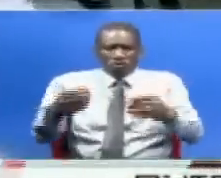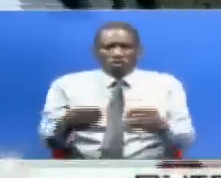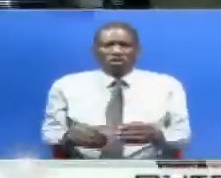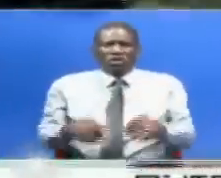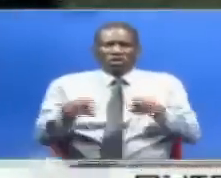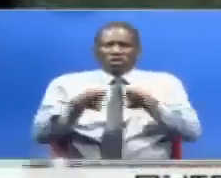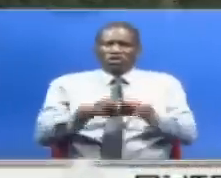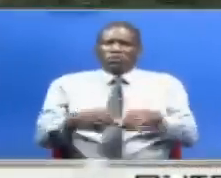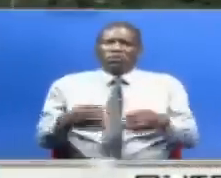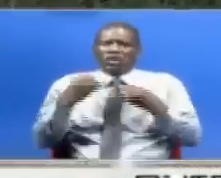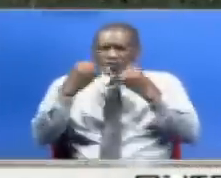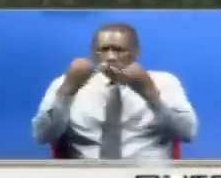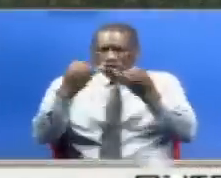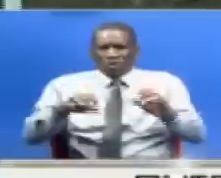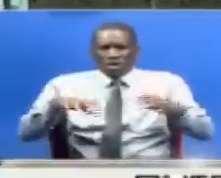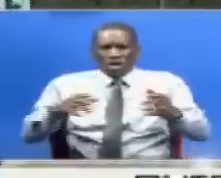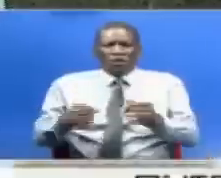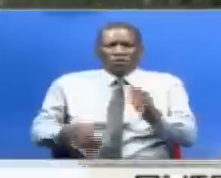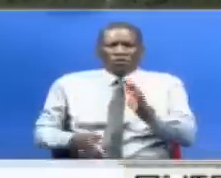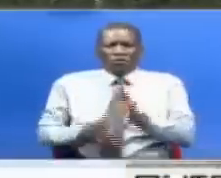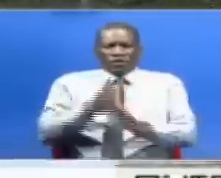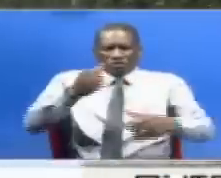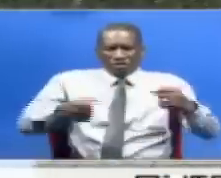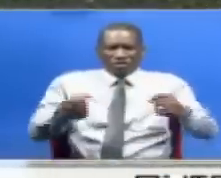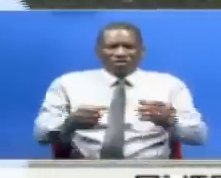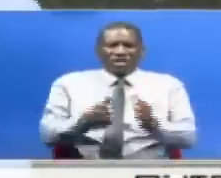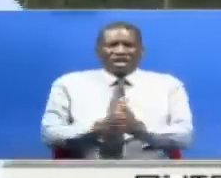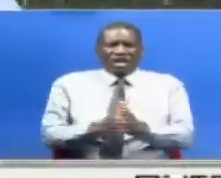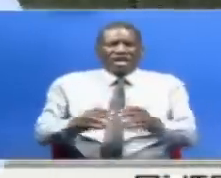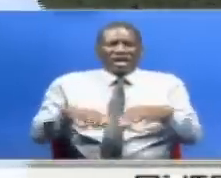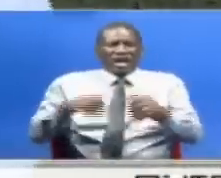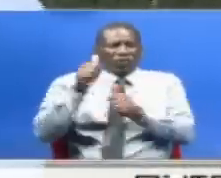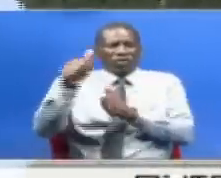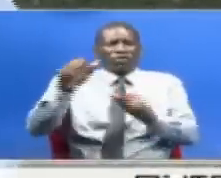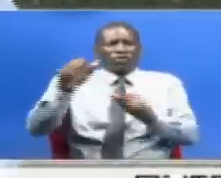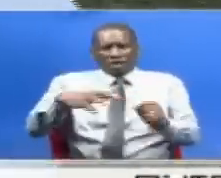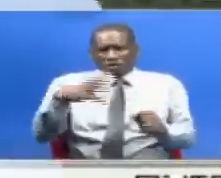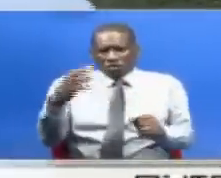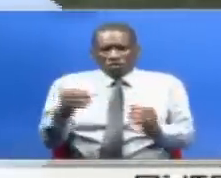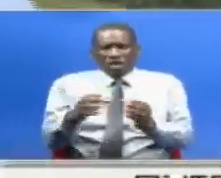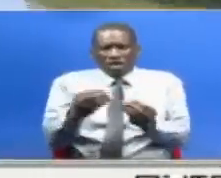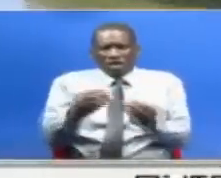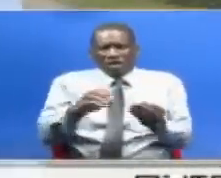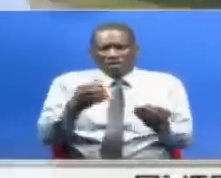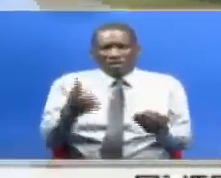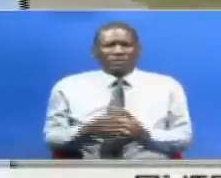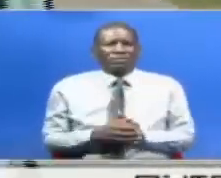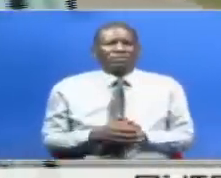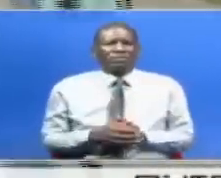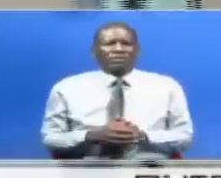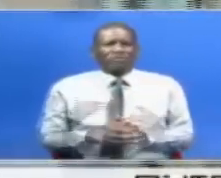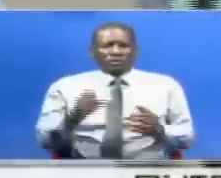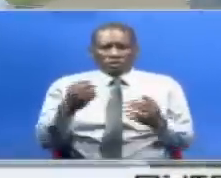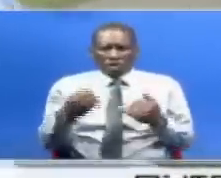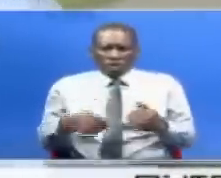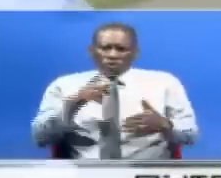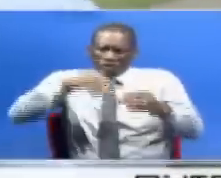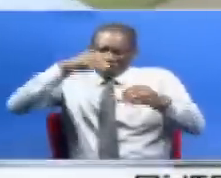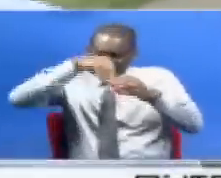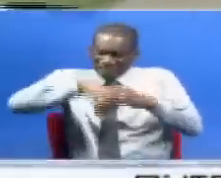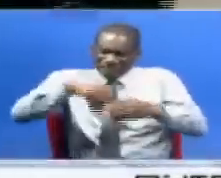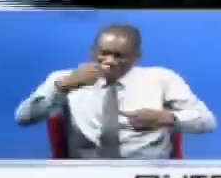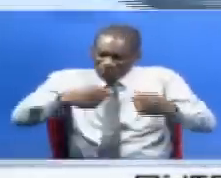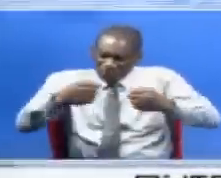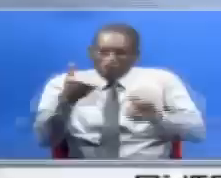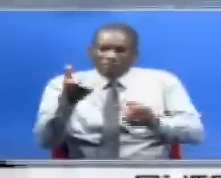also tell you how fast you're driving, how far you're likely to go, and so on and so forth. So what's inside this